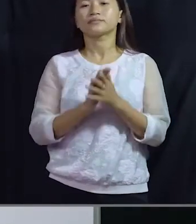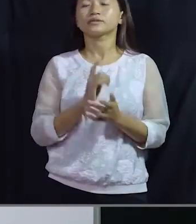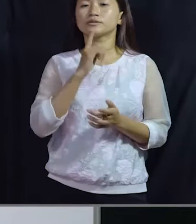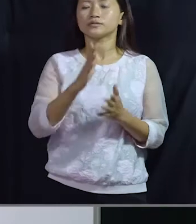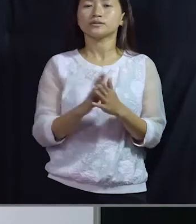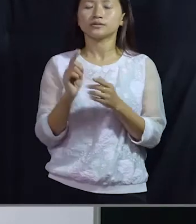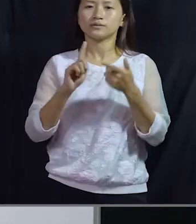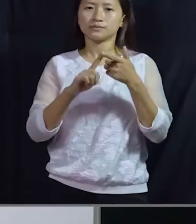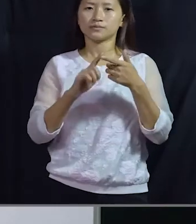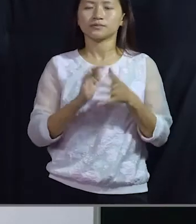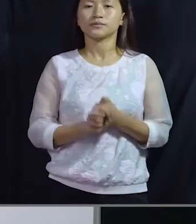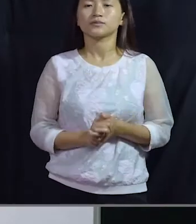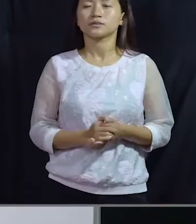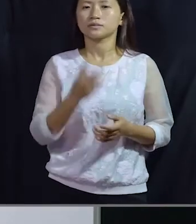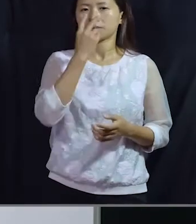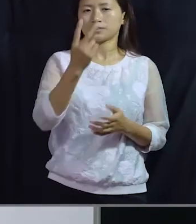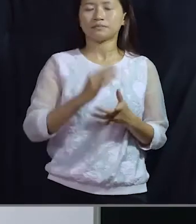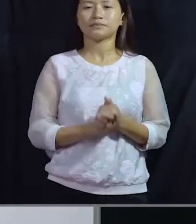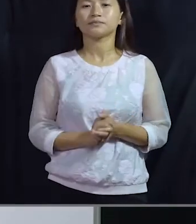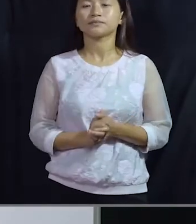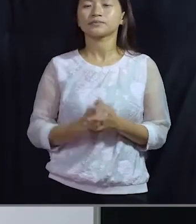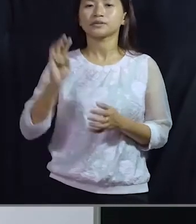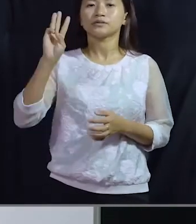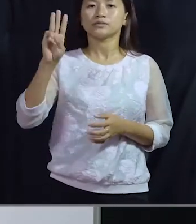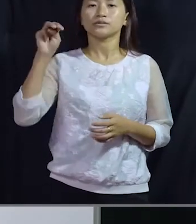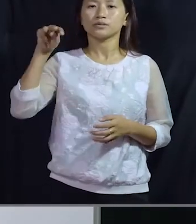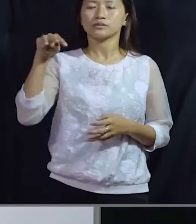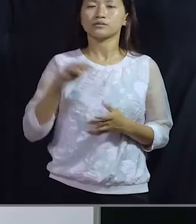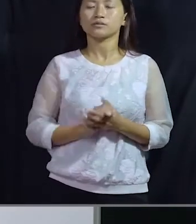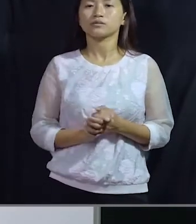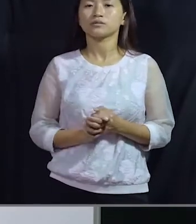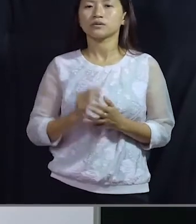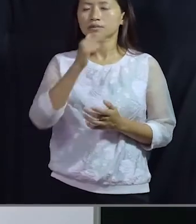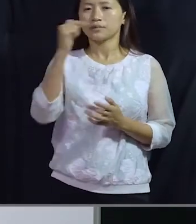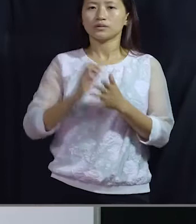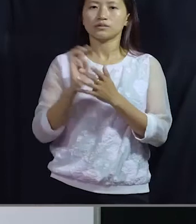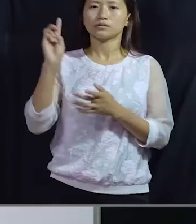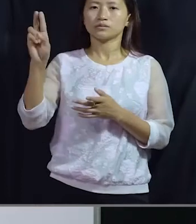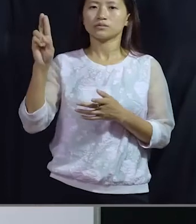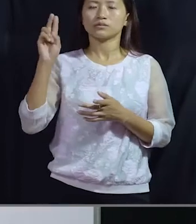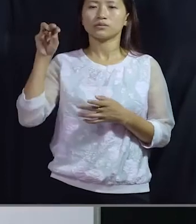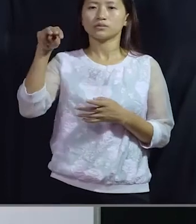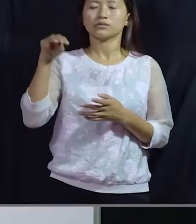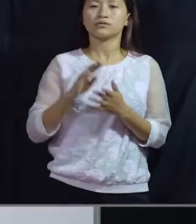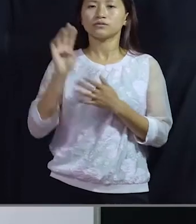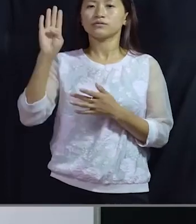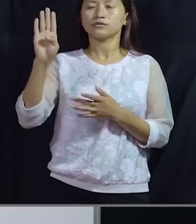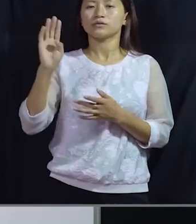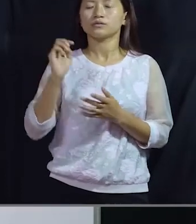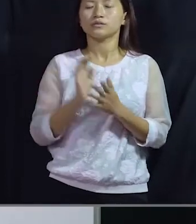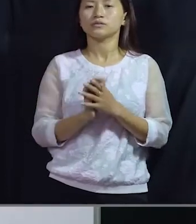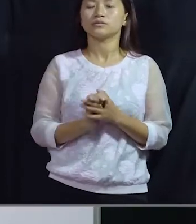E. So when you look there, it is 3,000 minus 2,400. So it comes to